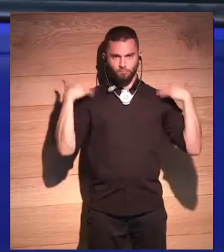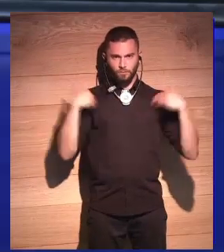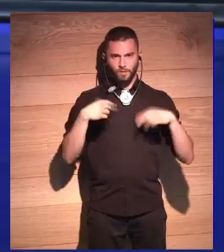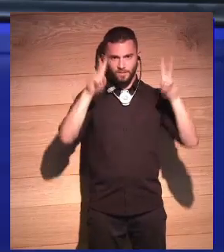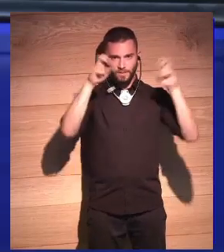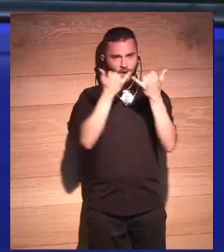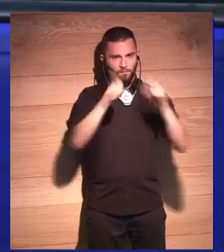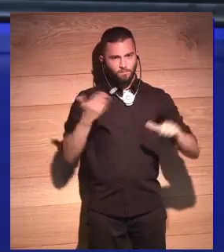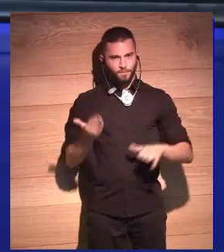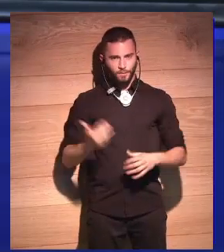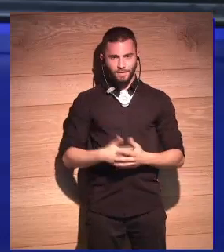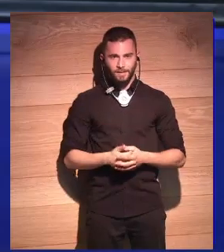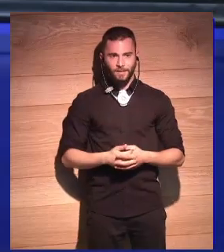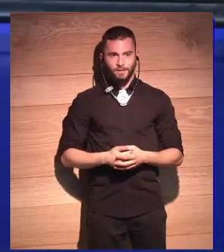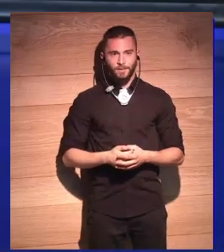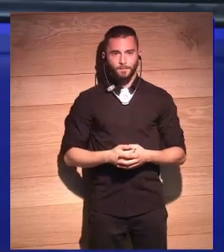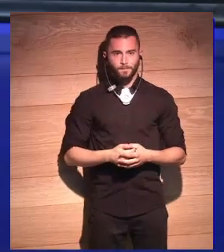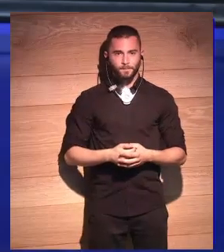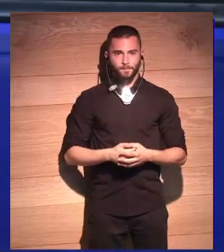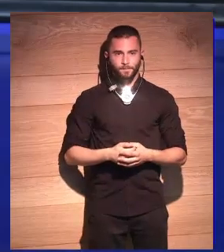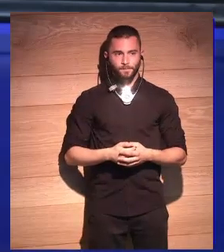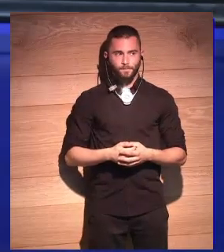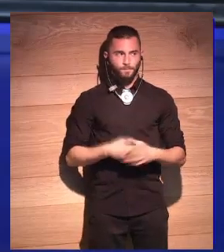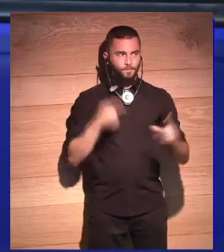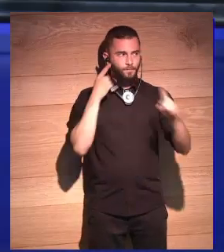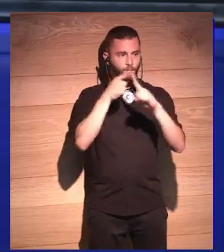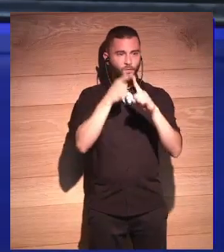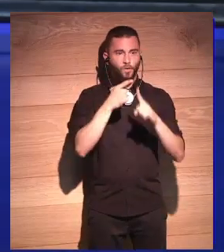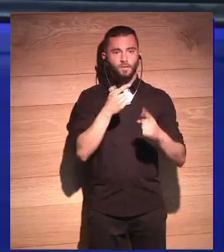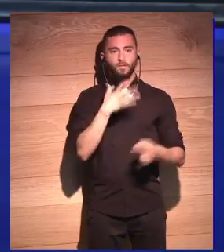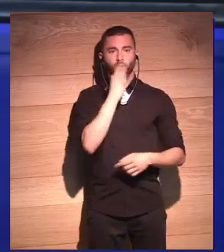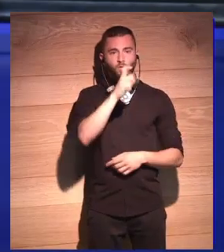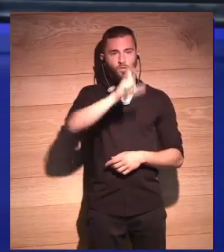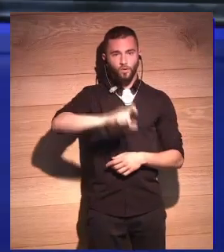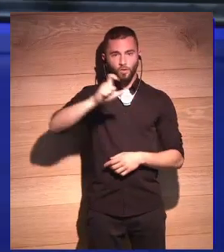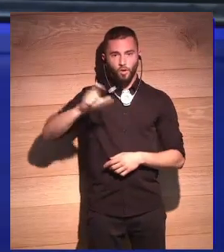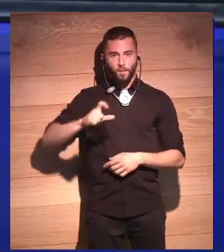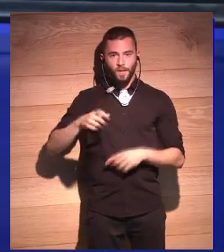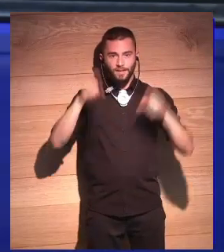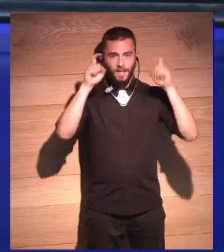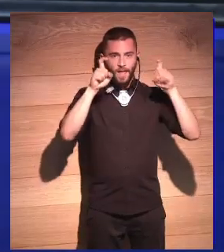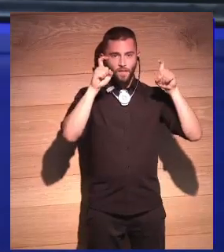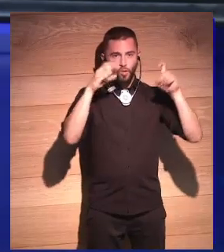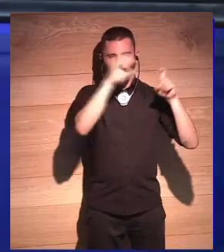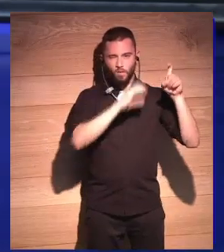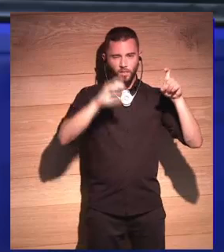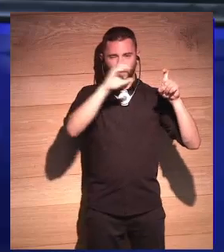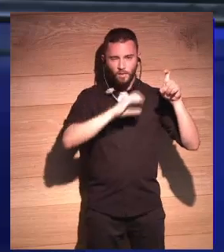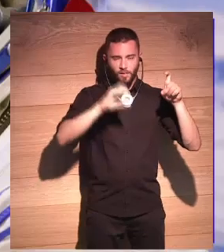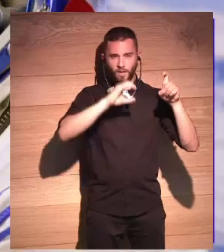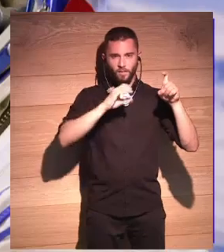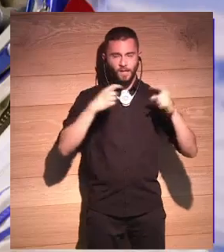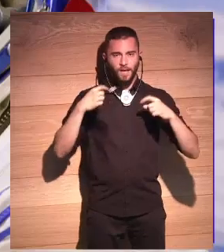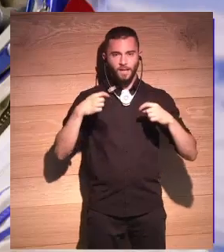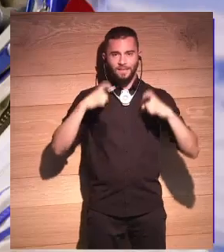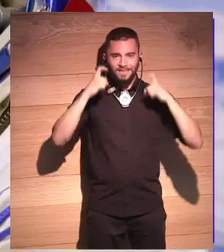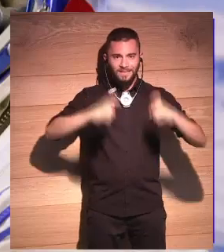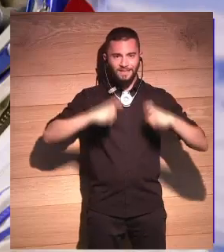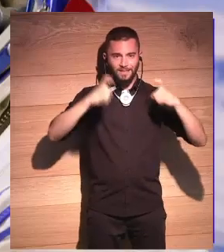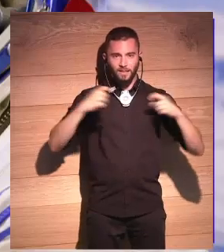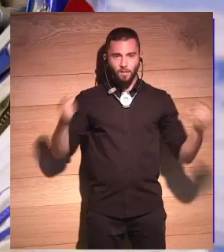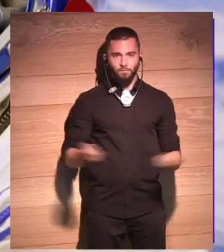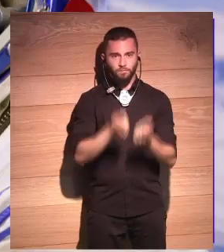trying to encourage kids to get into science education, to try and promote space travel. And the R&D